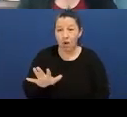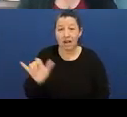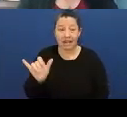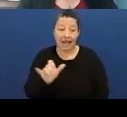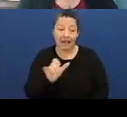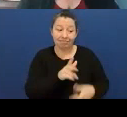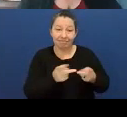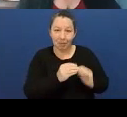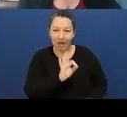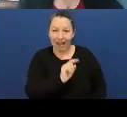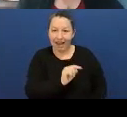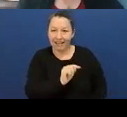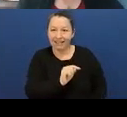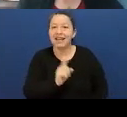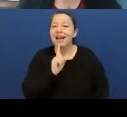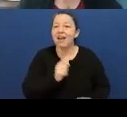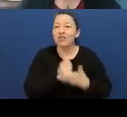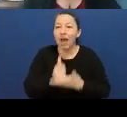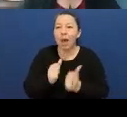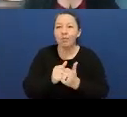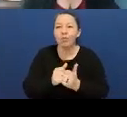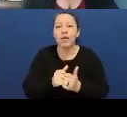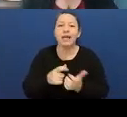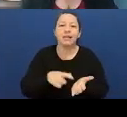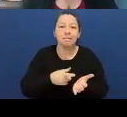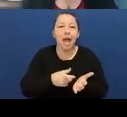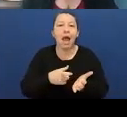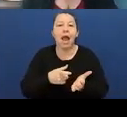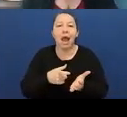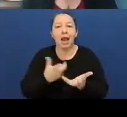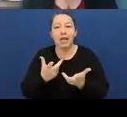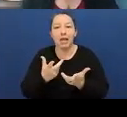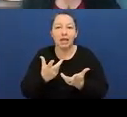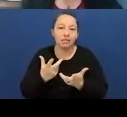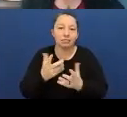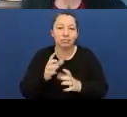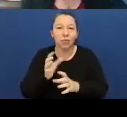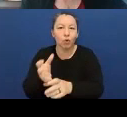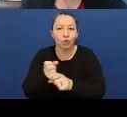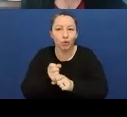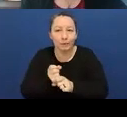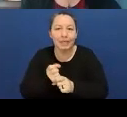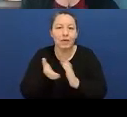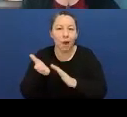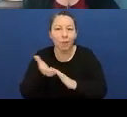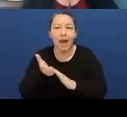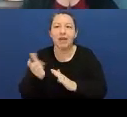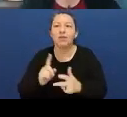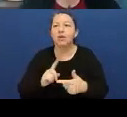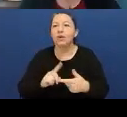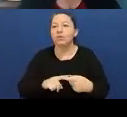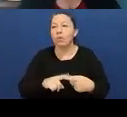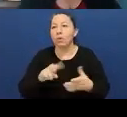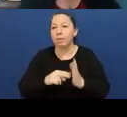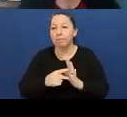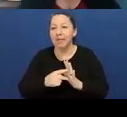actively helped with mining procurement operations. So for example, at the fortresses of Askut and Forest East, both have examples of